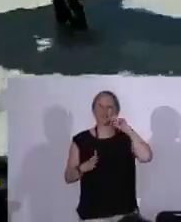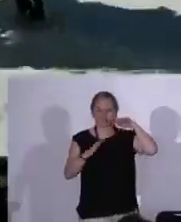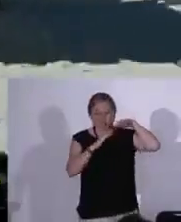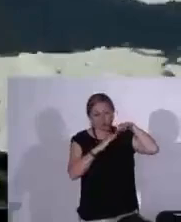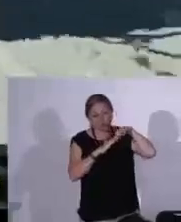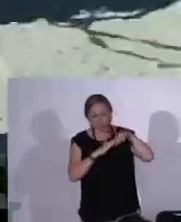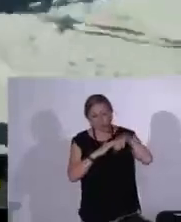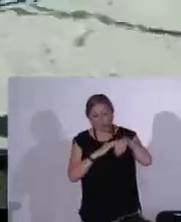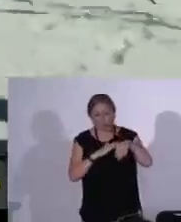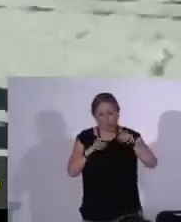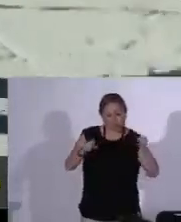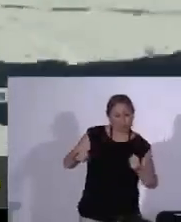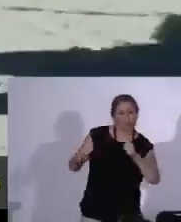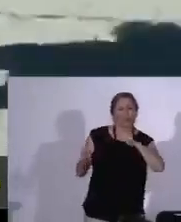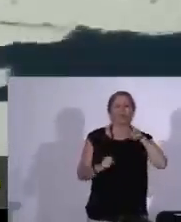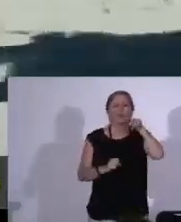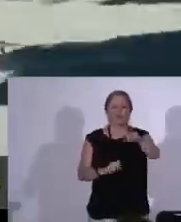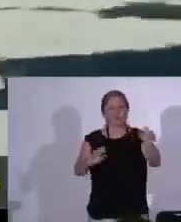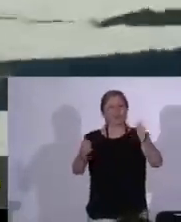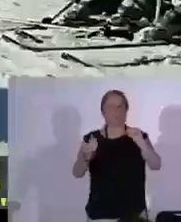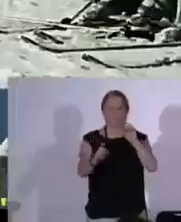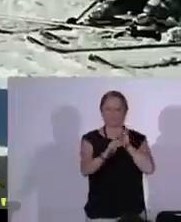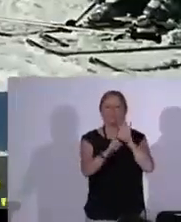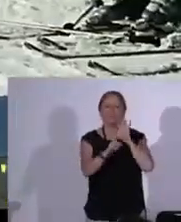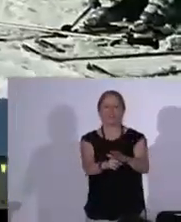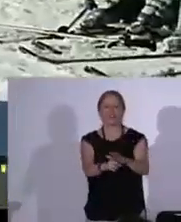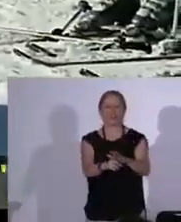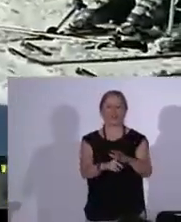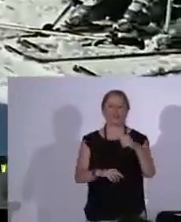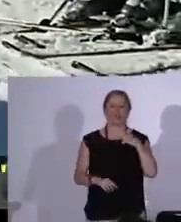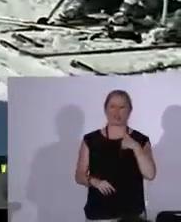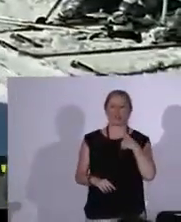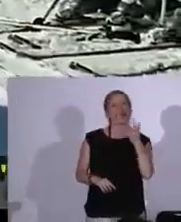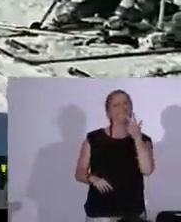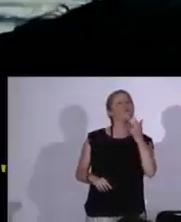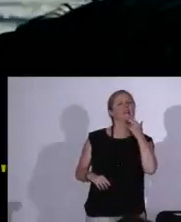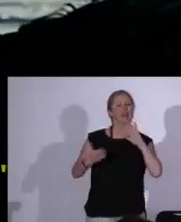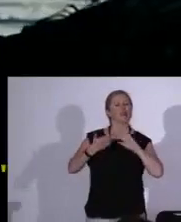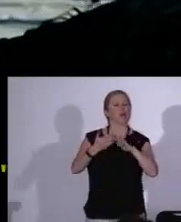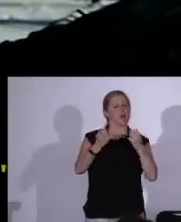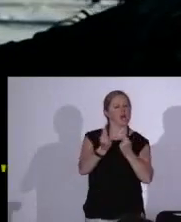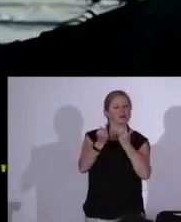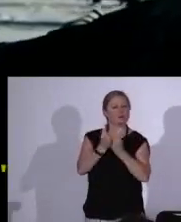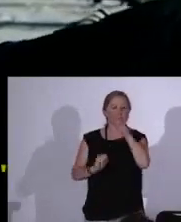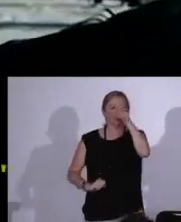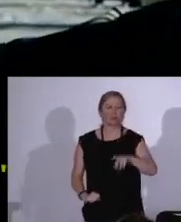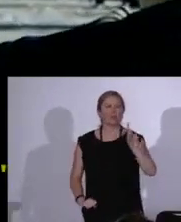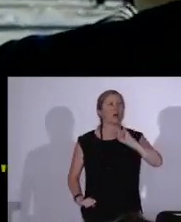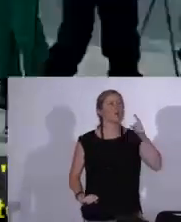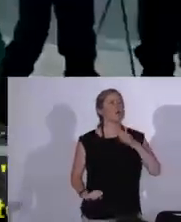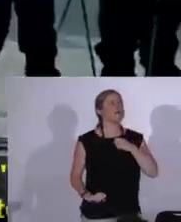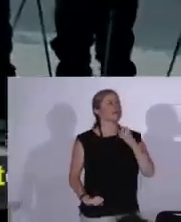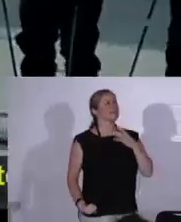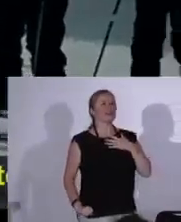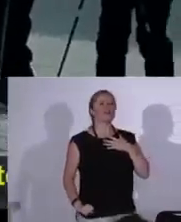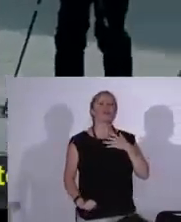say, hey, did you realise you actually just did that by yourself and I was just pretending to be there? And they go, what? And then when